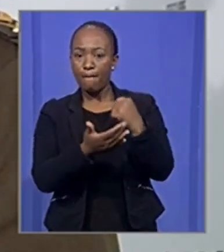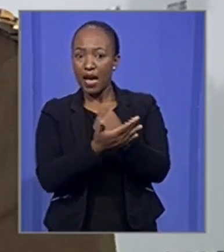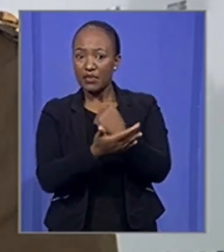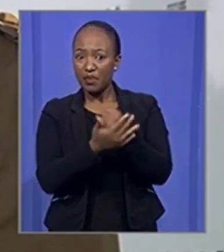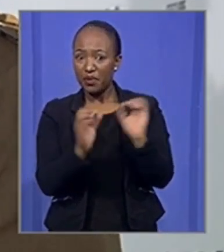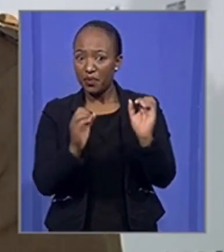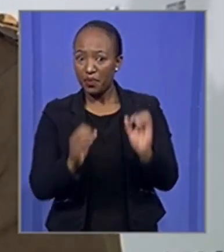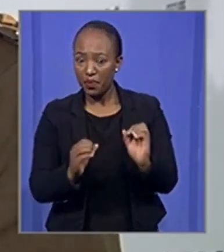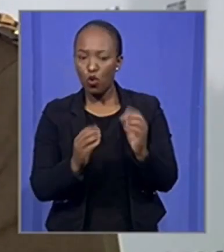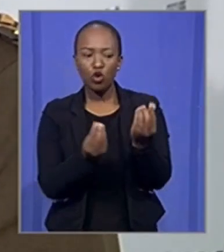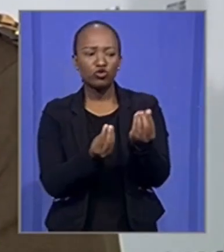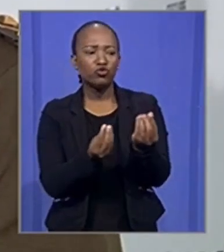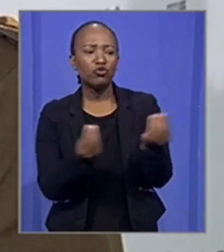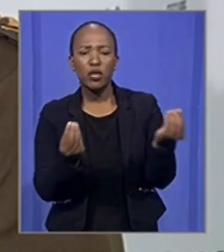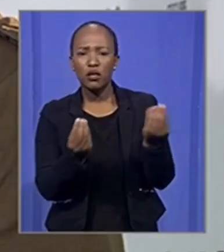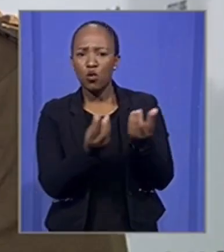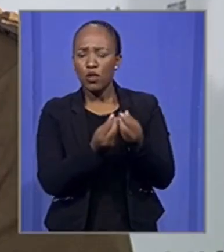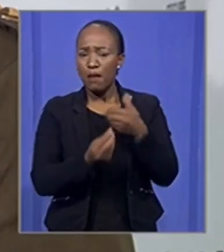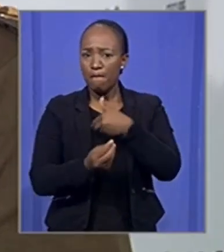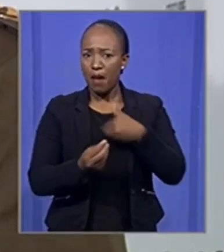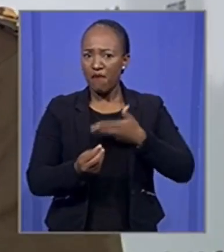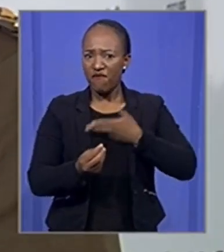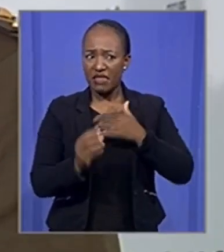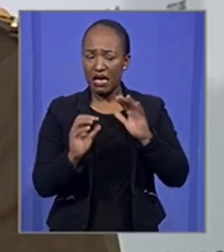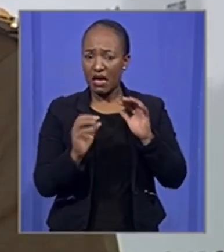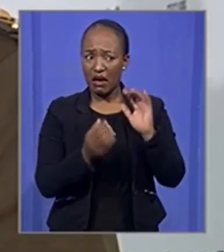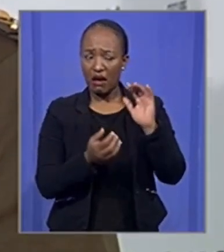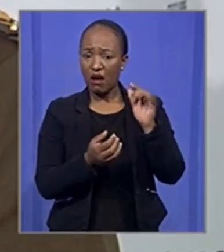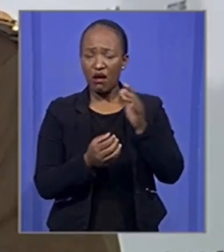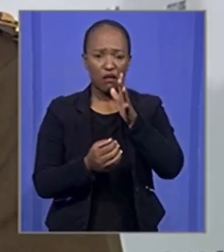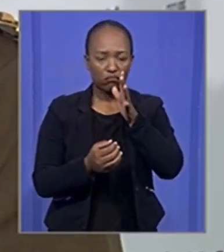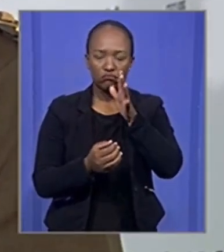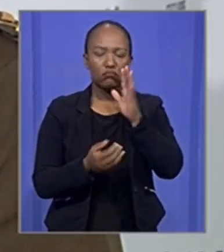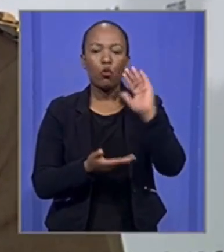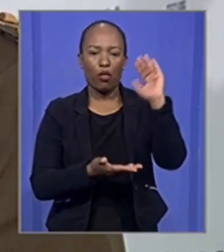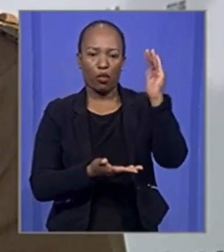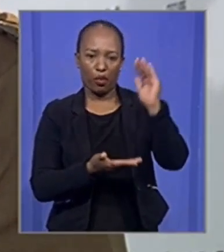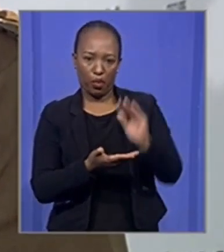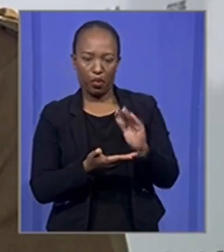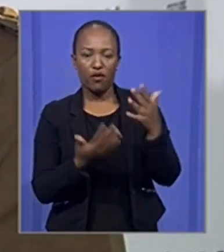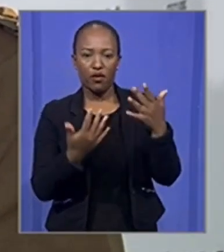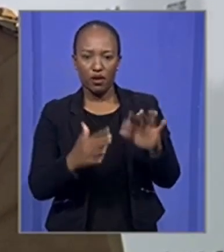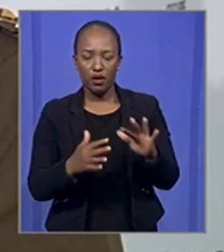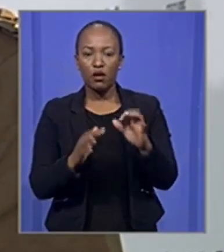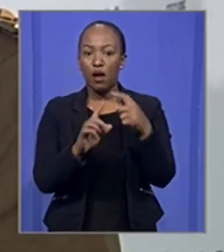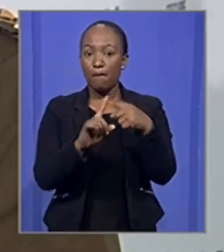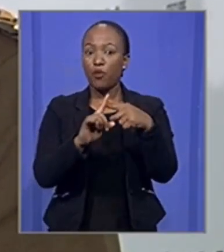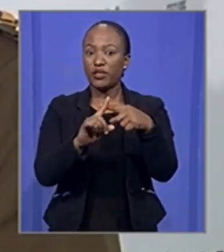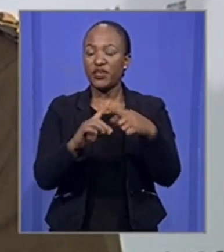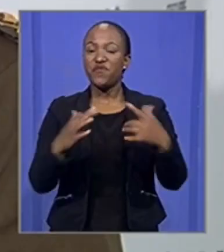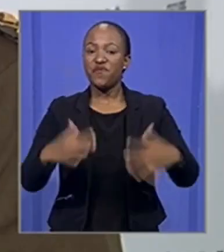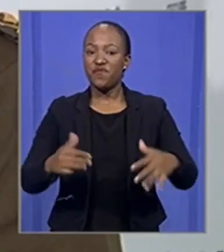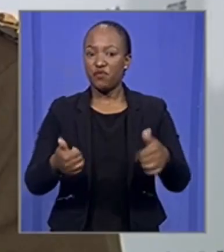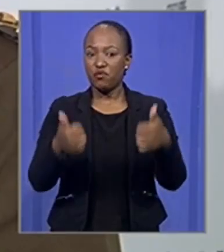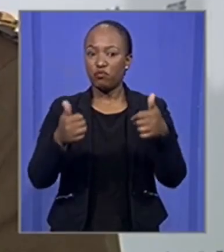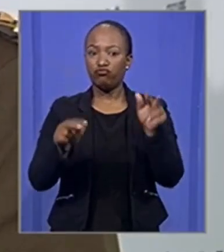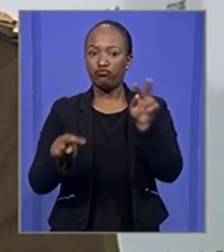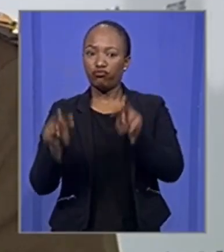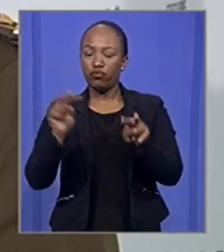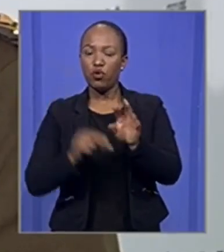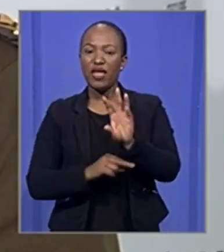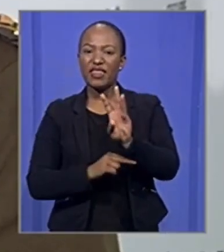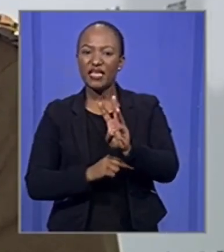minors arriving at our port of entry. Despite this positive observation, we, however, on Thursday, the